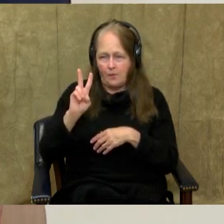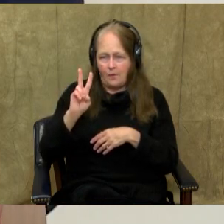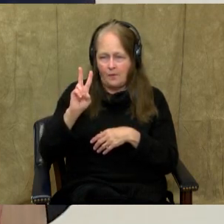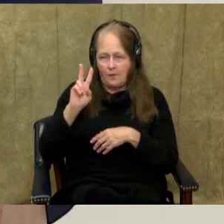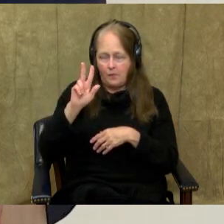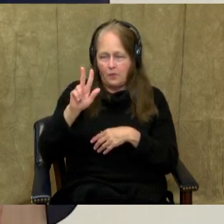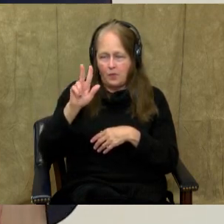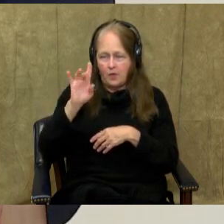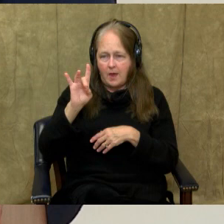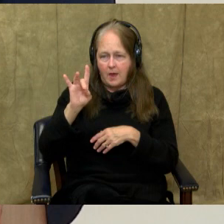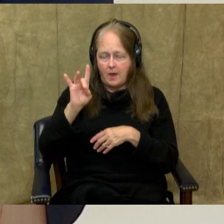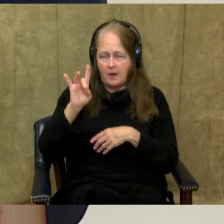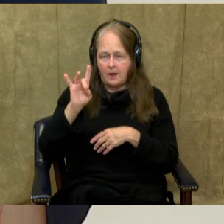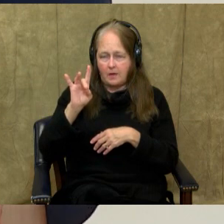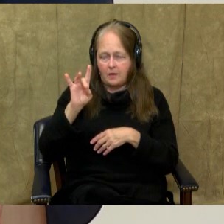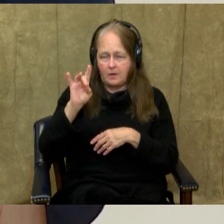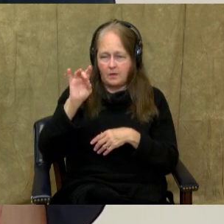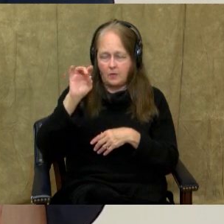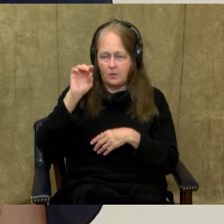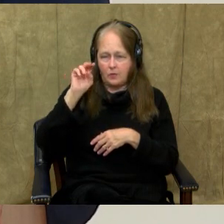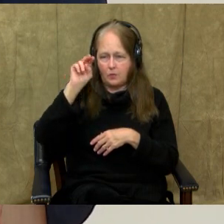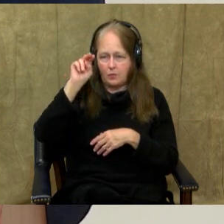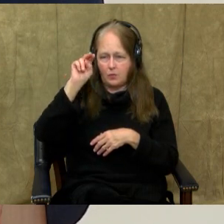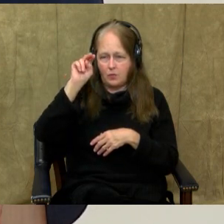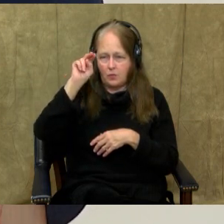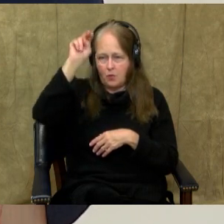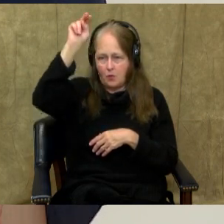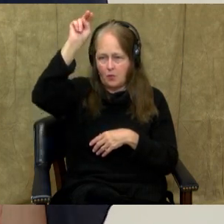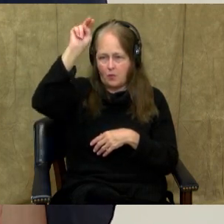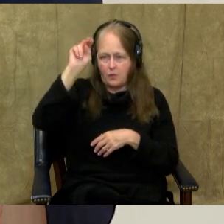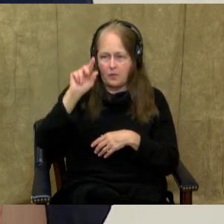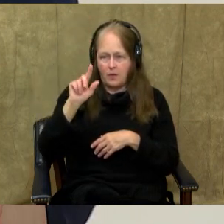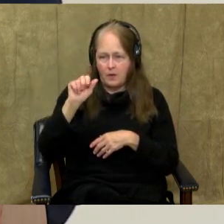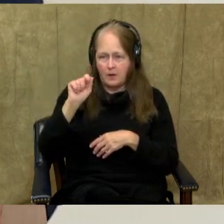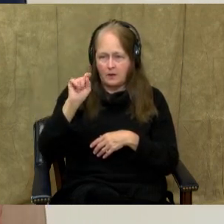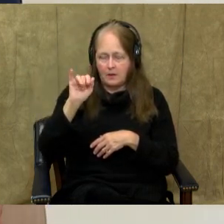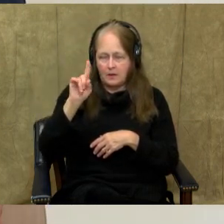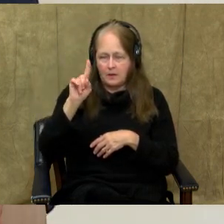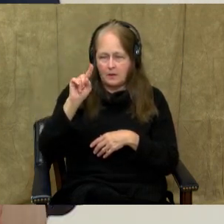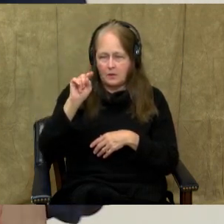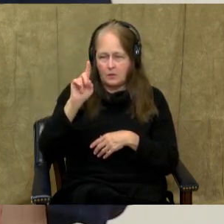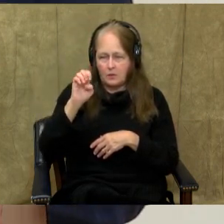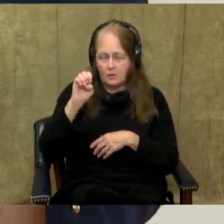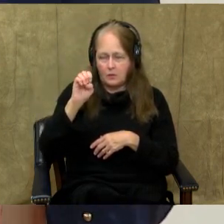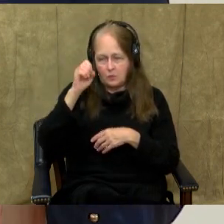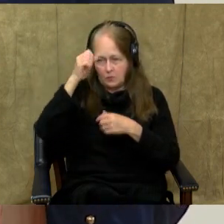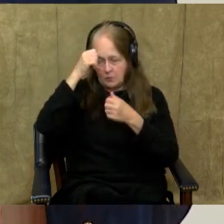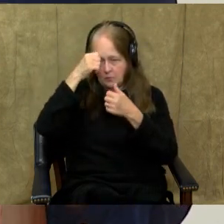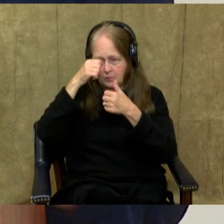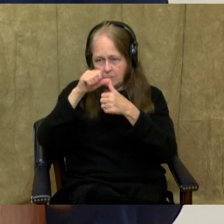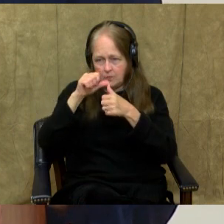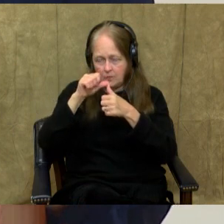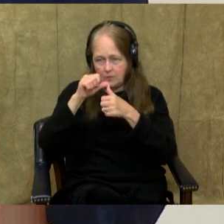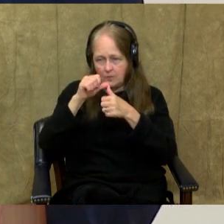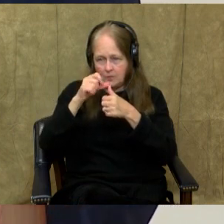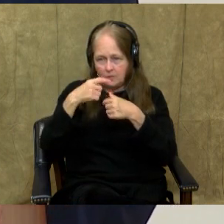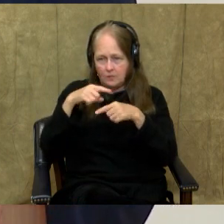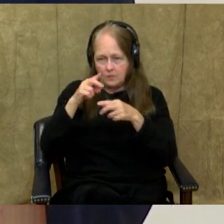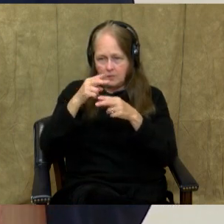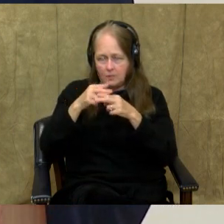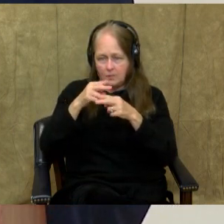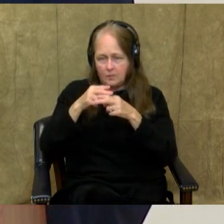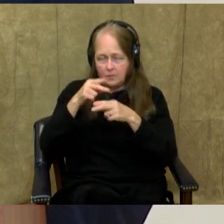it's at 38 degrees north latitude. Now for some of you who remember that lines of latitude also go by the